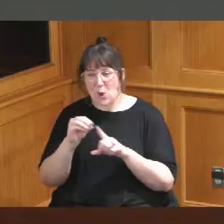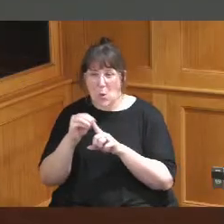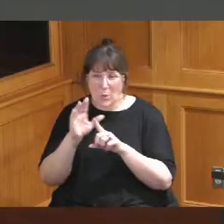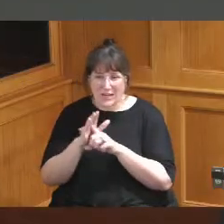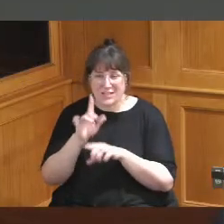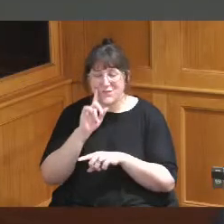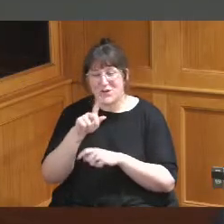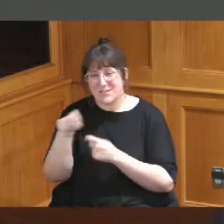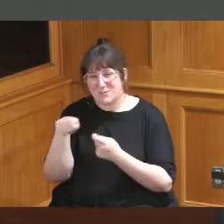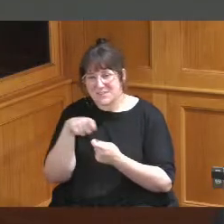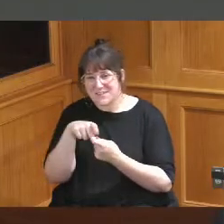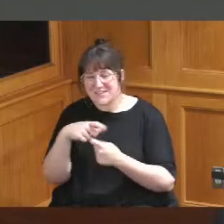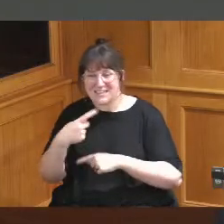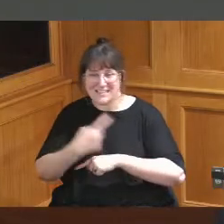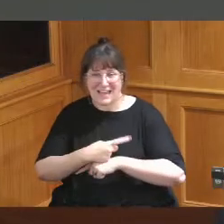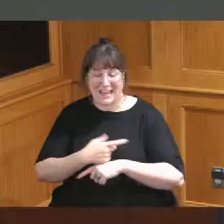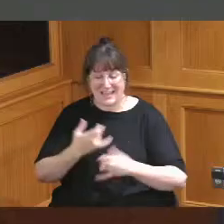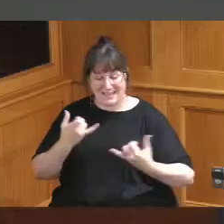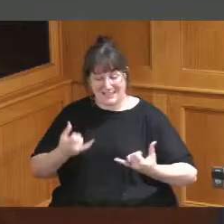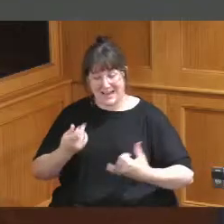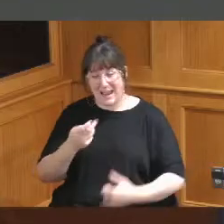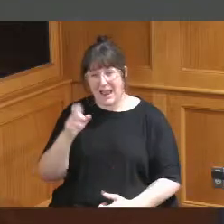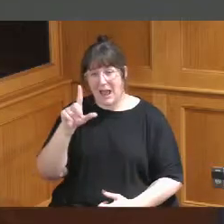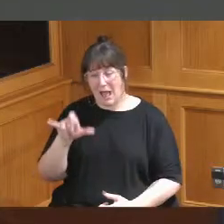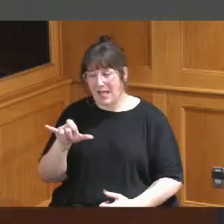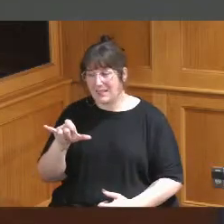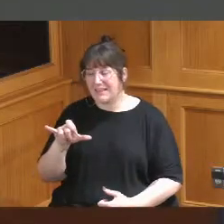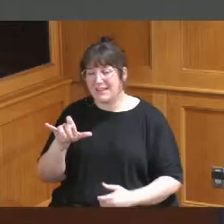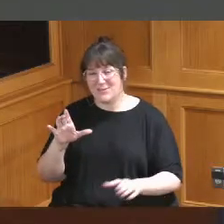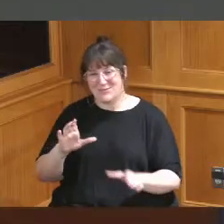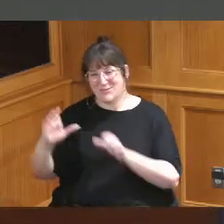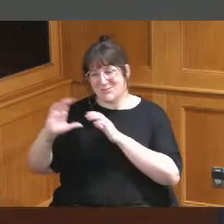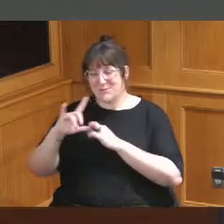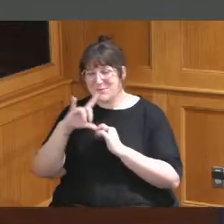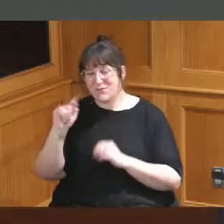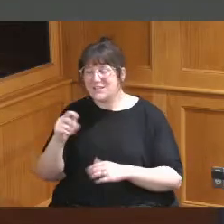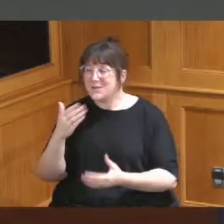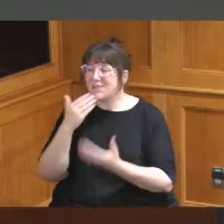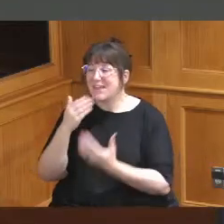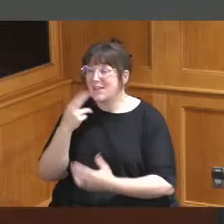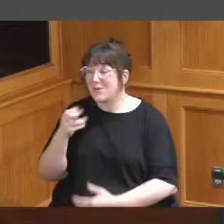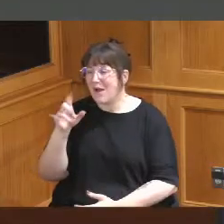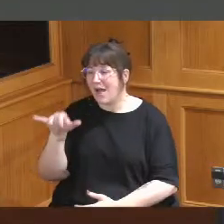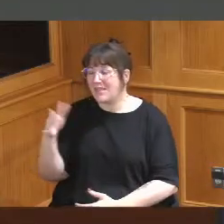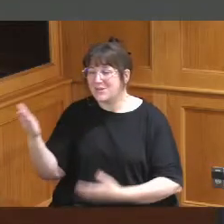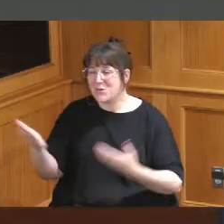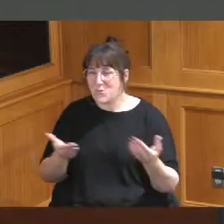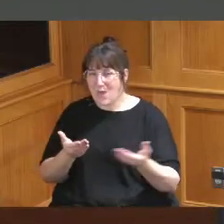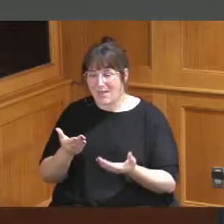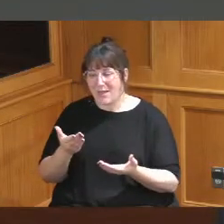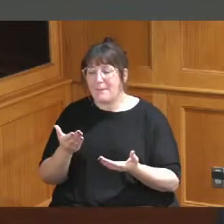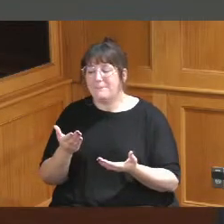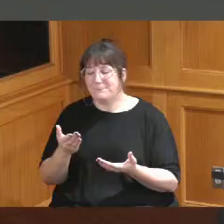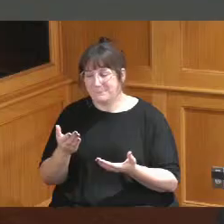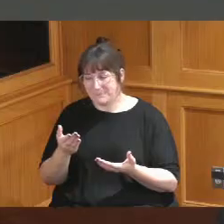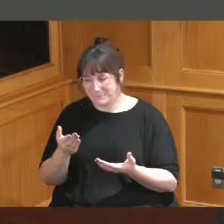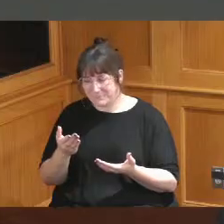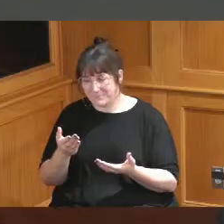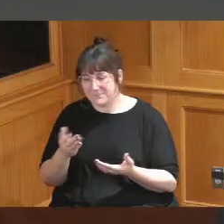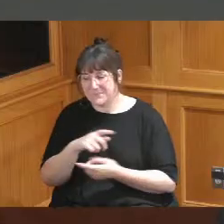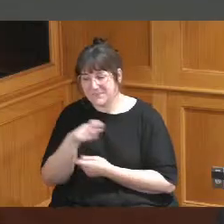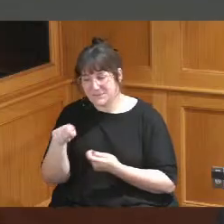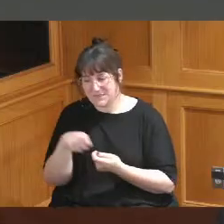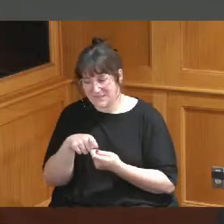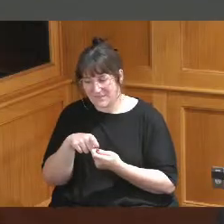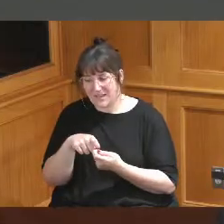specific day, and today Holly did that for me, so I just want to thank her for doing that and to welcome. We had, in particular, I